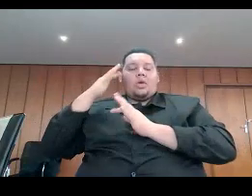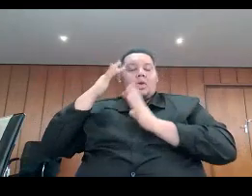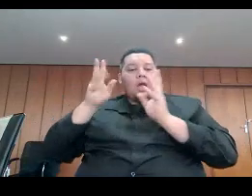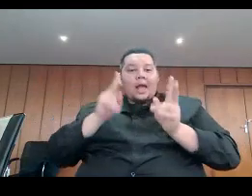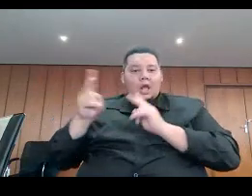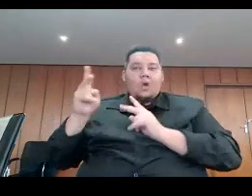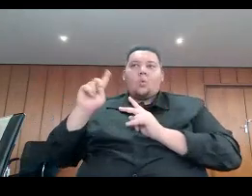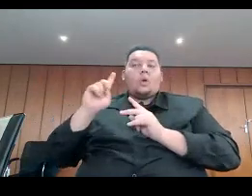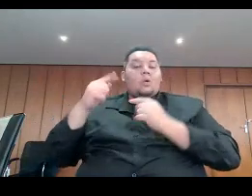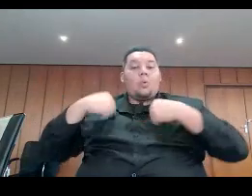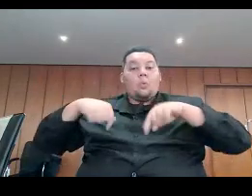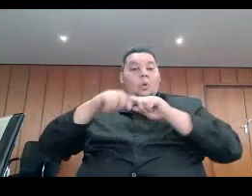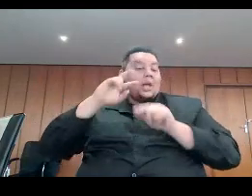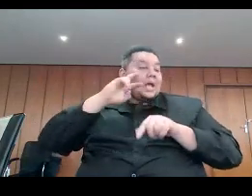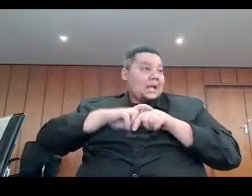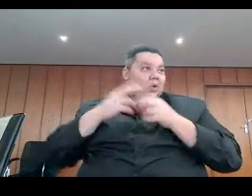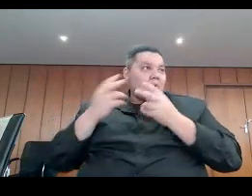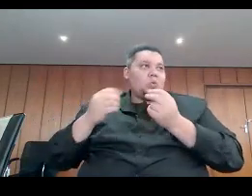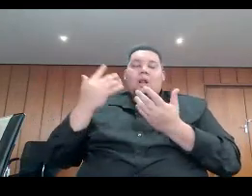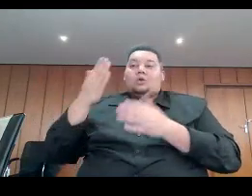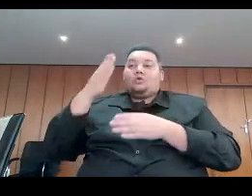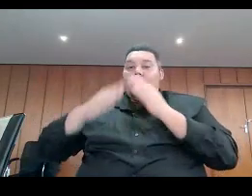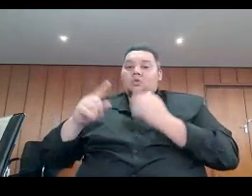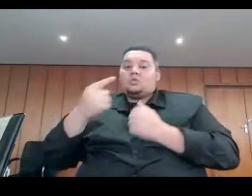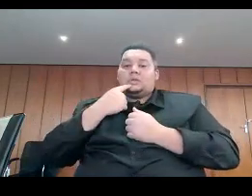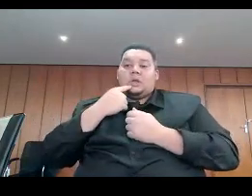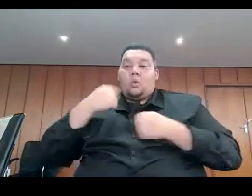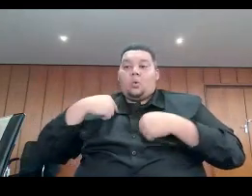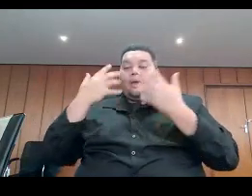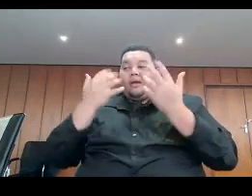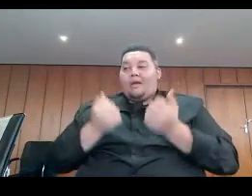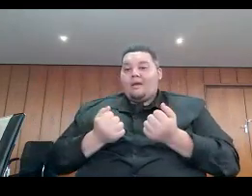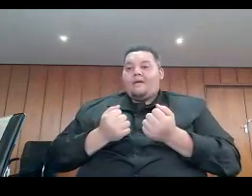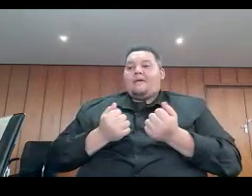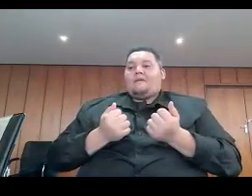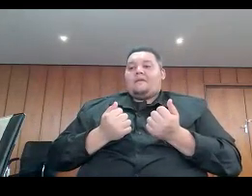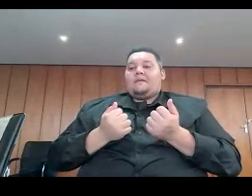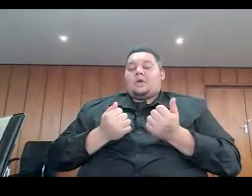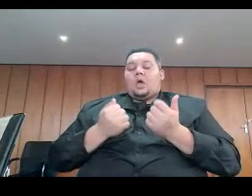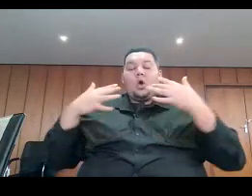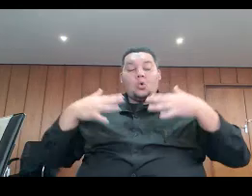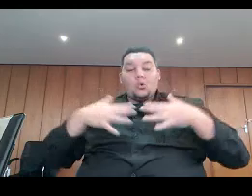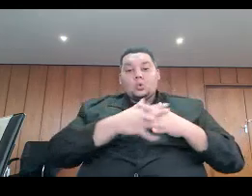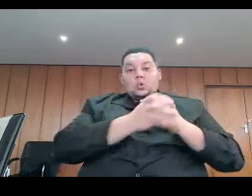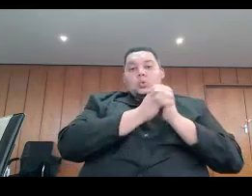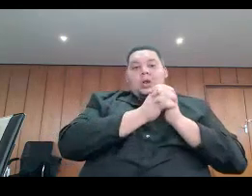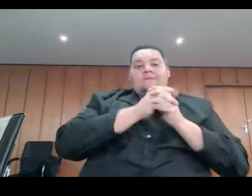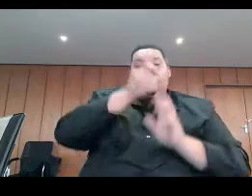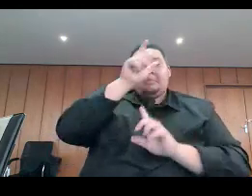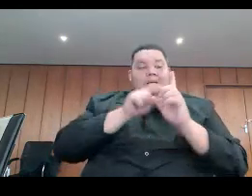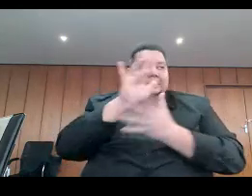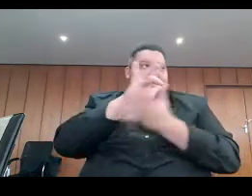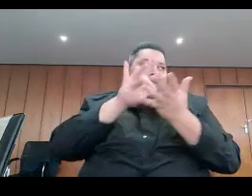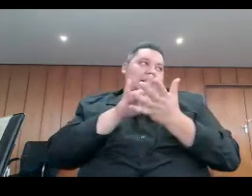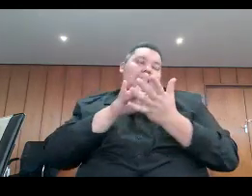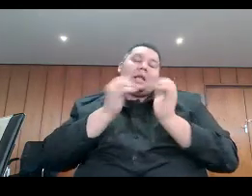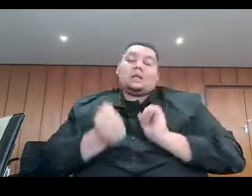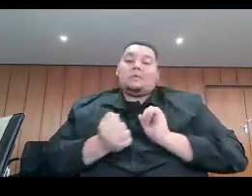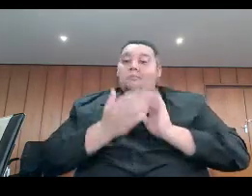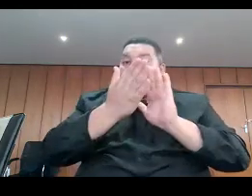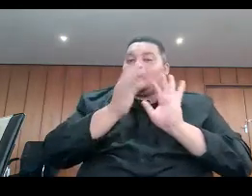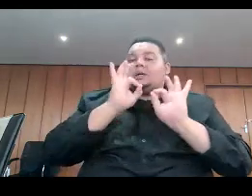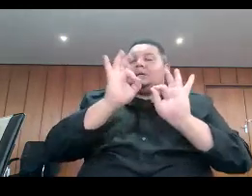we need to do to make sure, as you say at the end, we have a unified person-centered approach